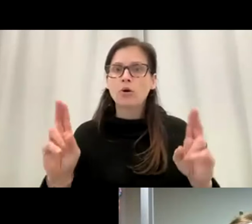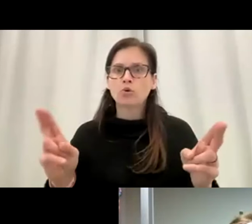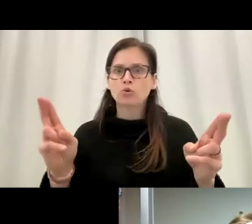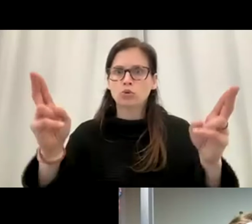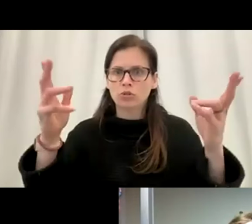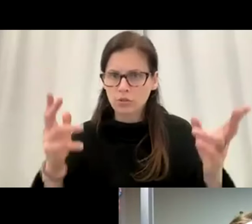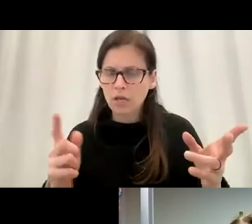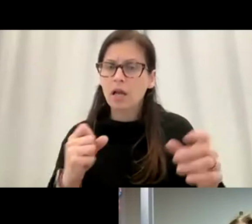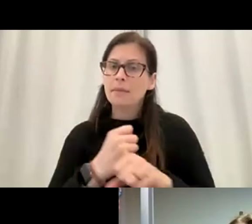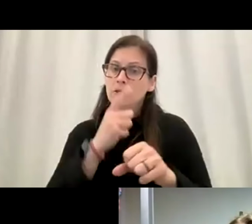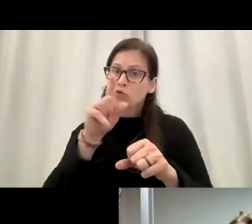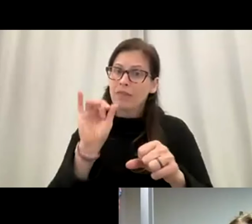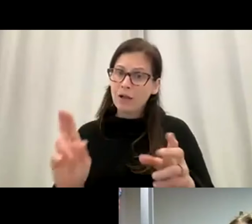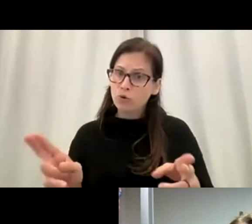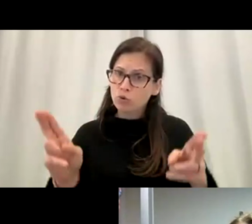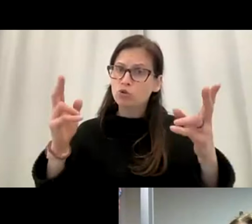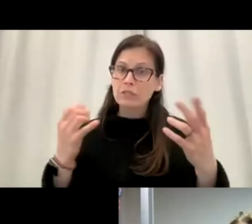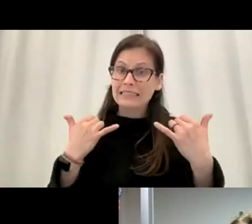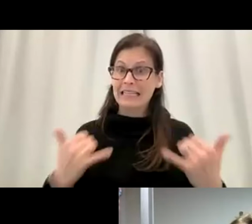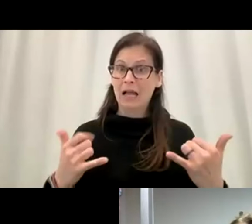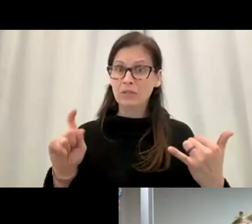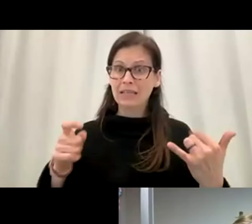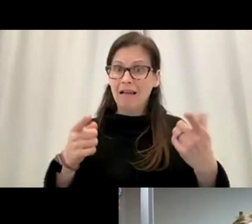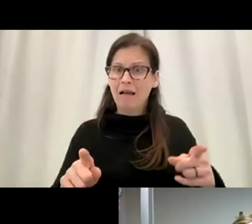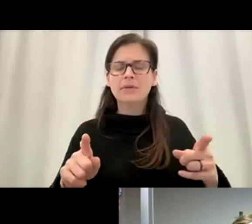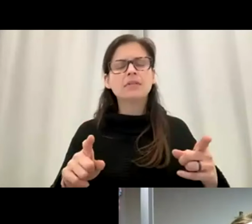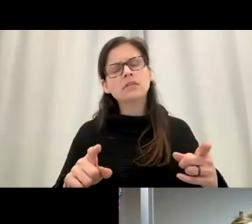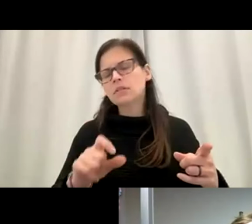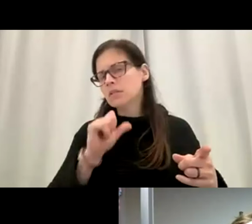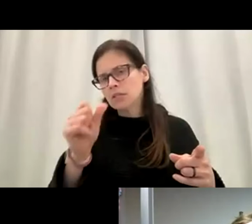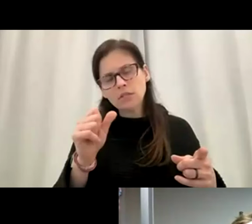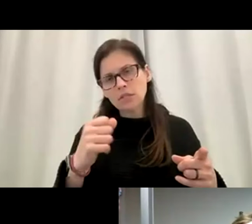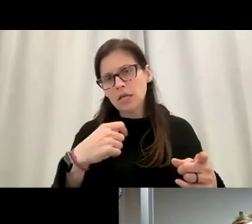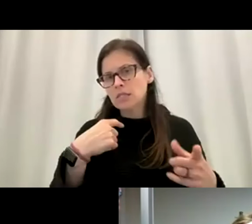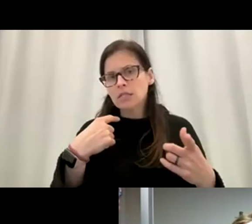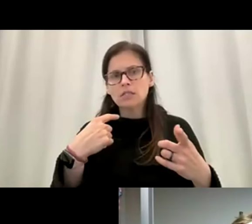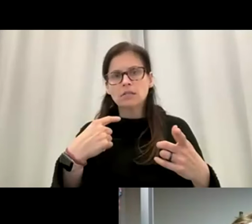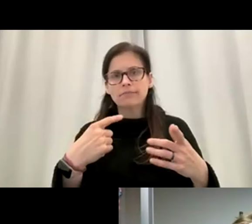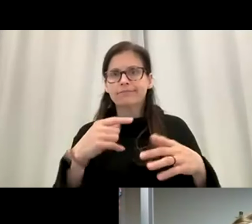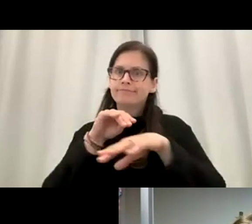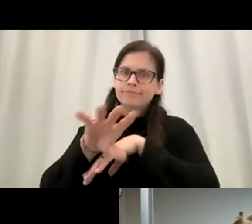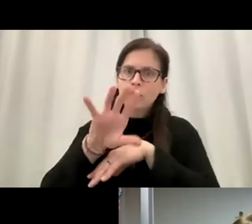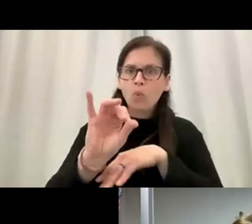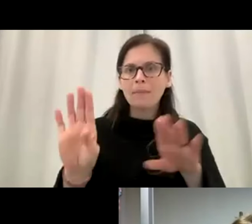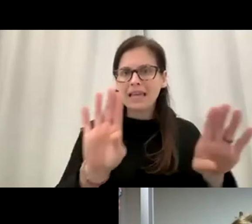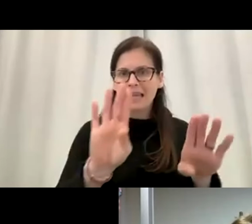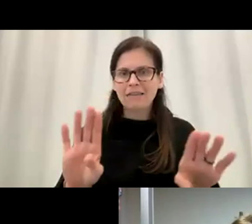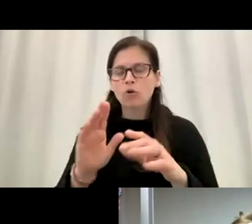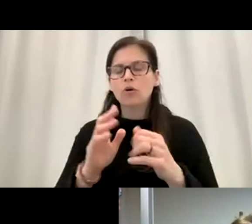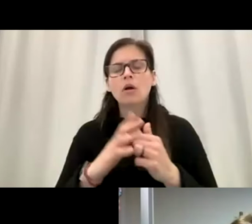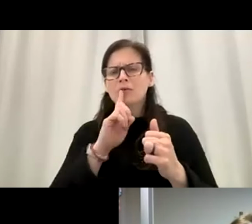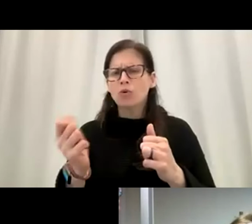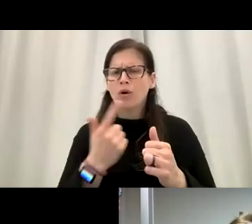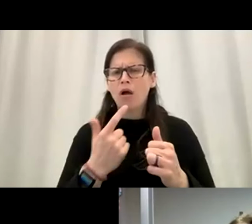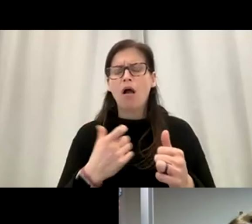and making sure that urgency doesn't necessarily dictate your behavior, right? So you want to make sure that we're all so impassioned